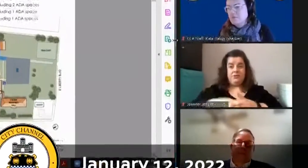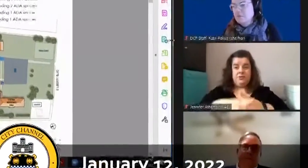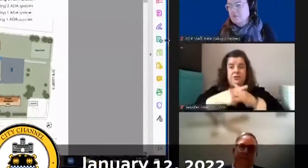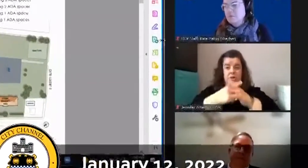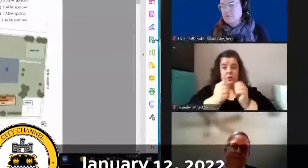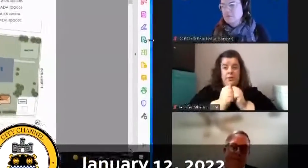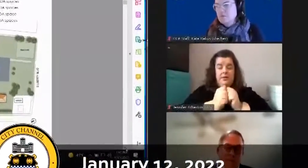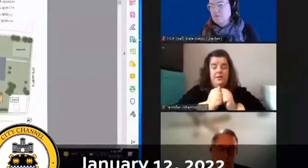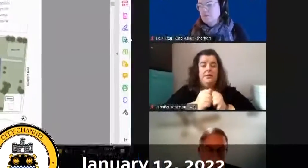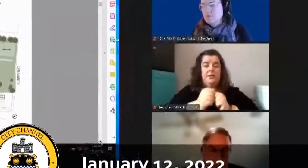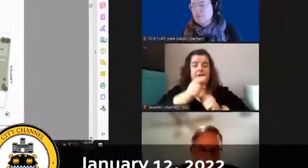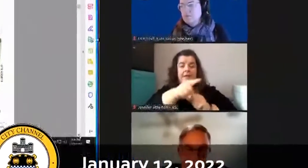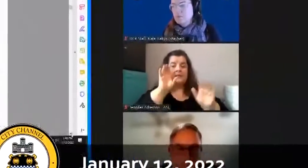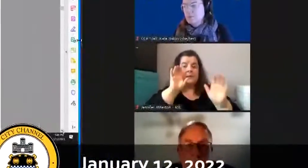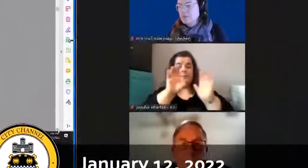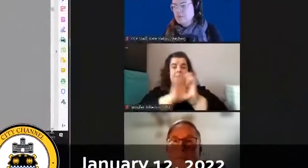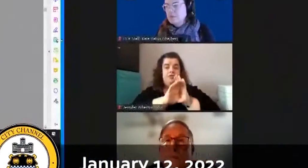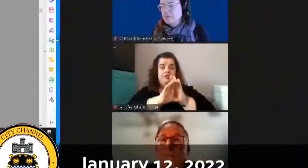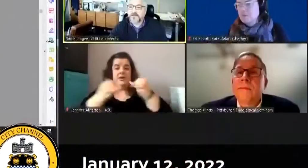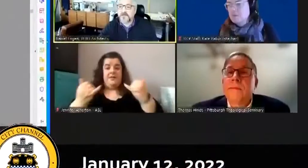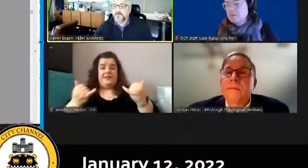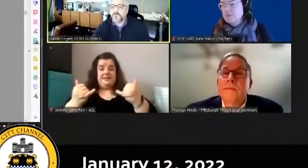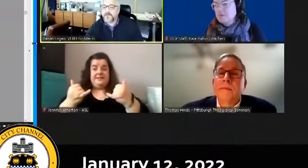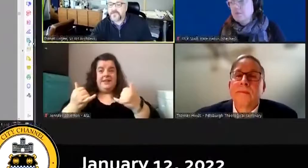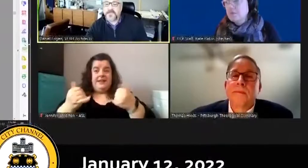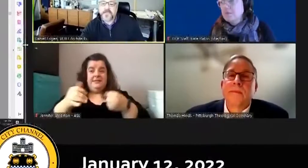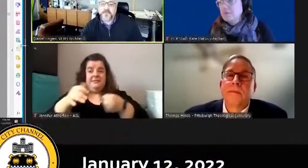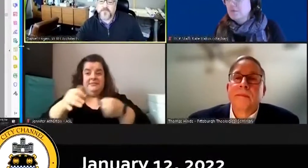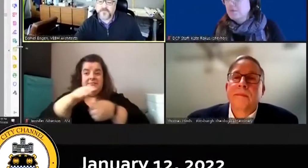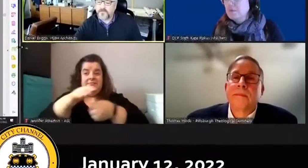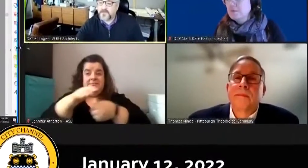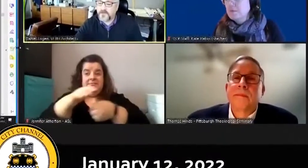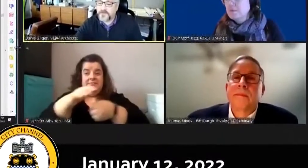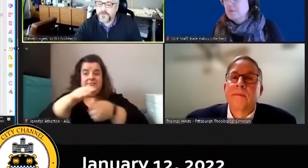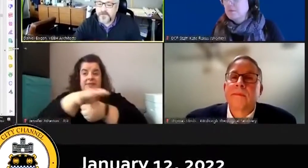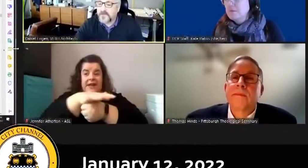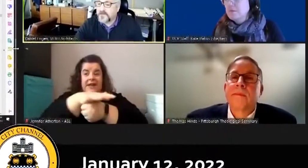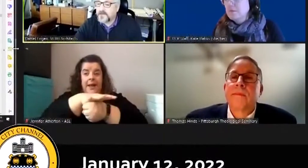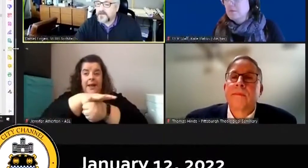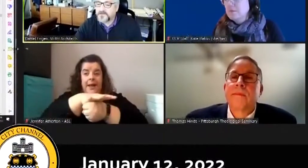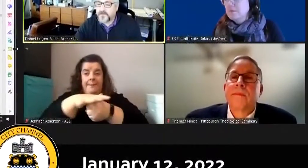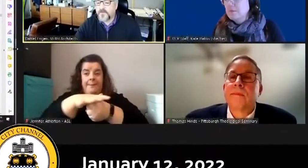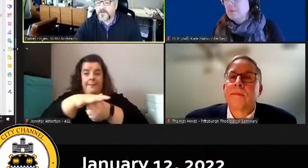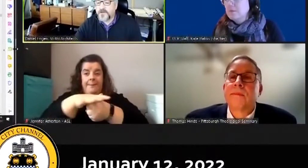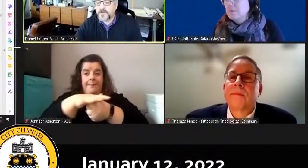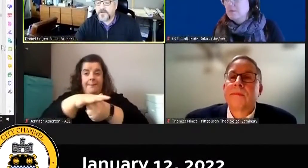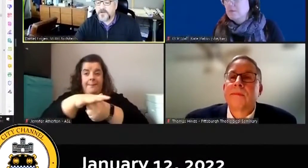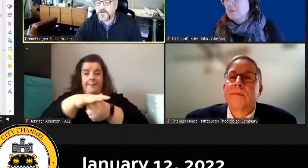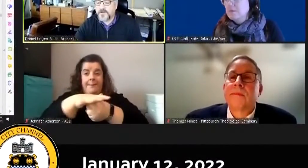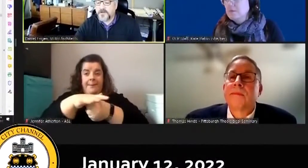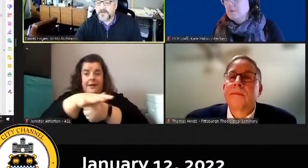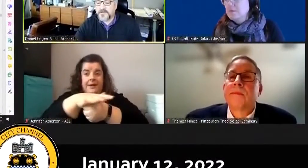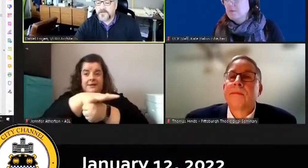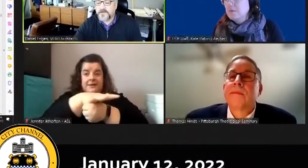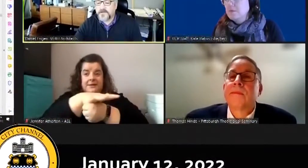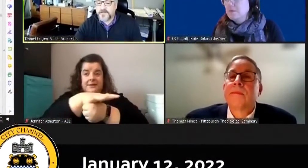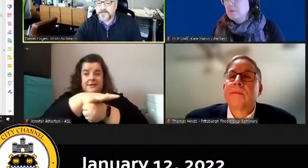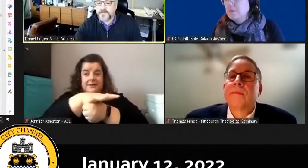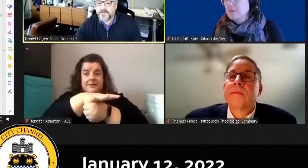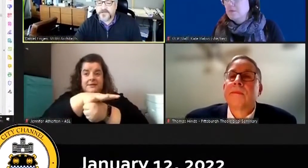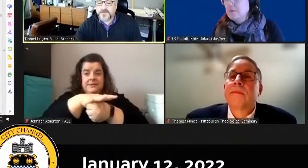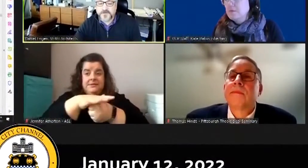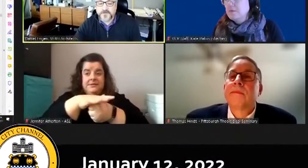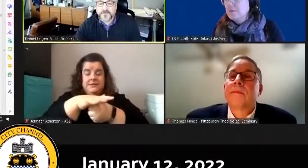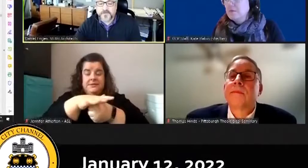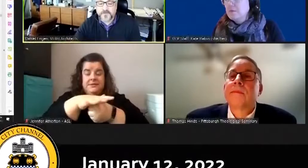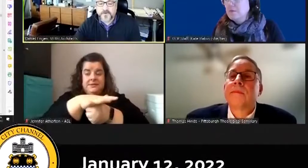with. This is a diagram of the existing campus, just for orientation purposes for everyone. This is